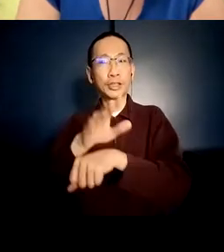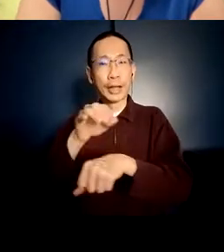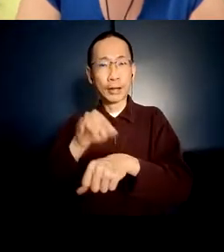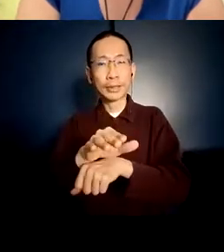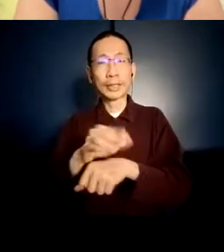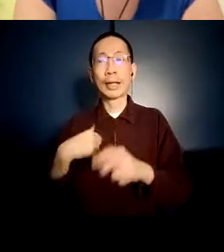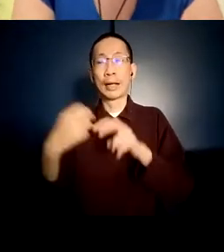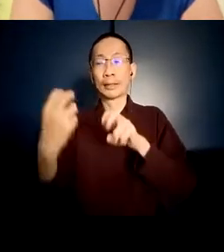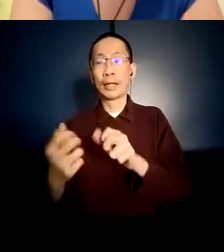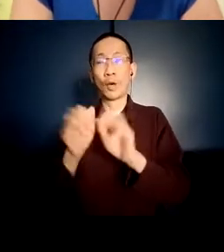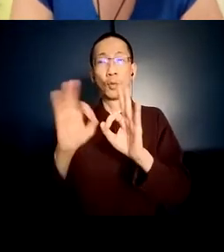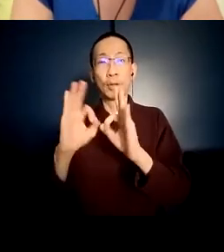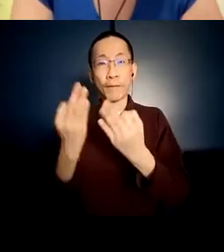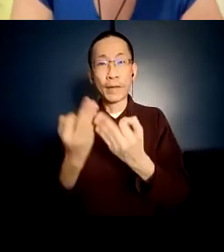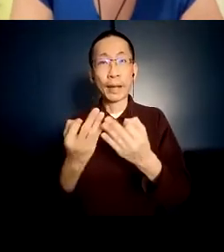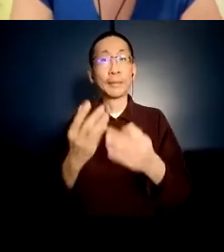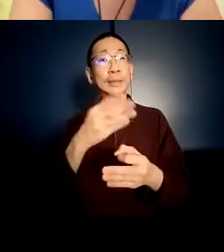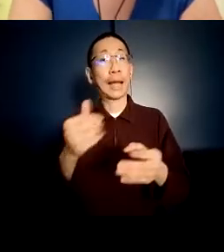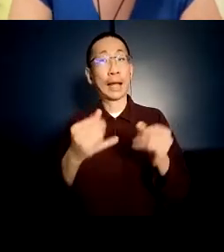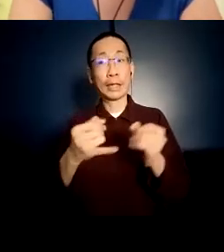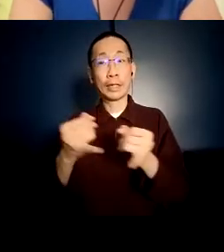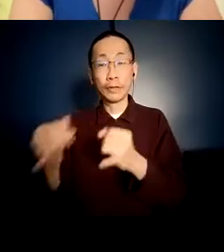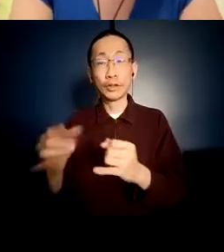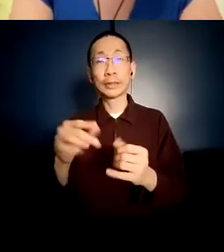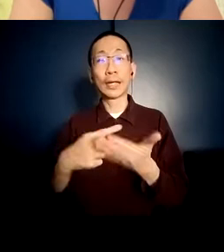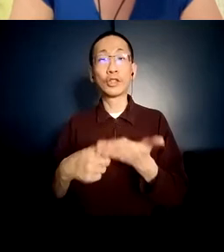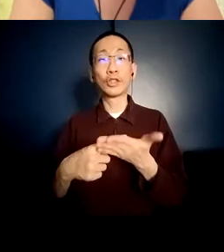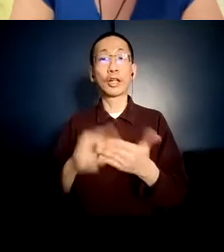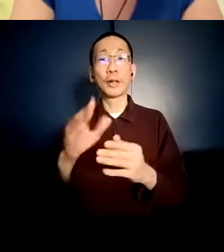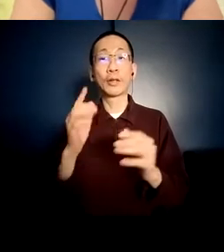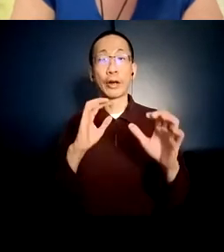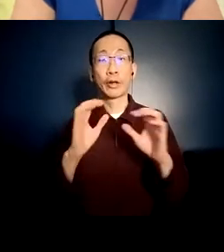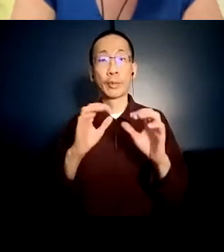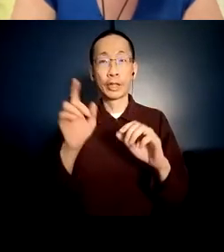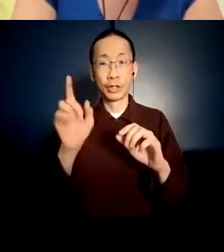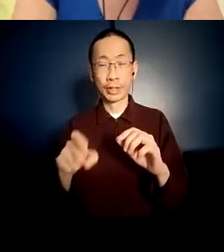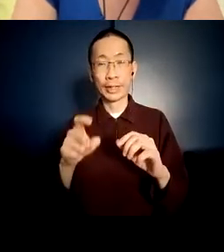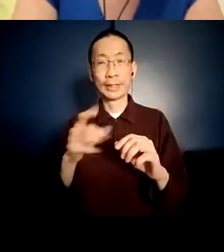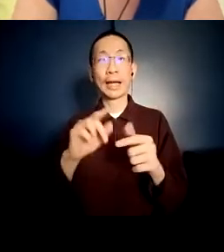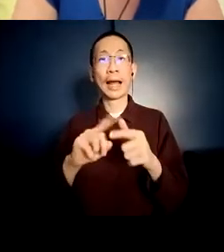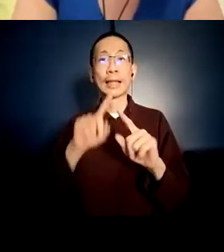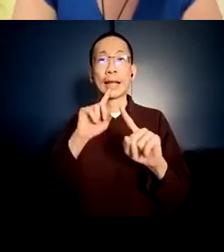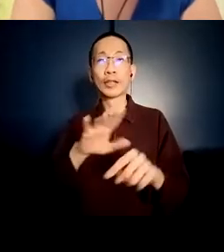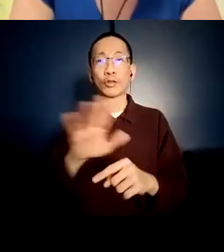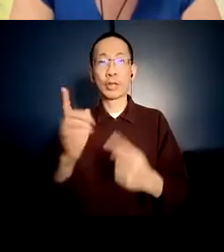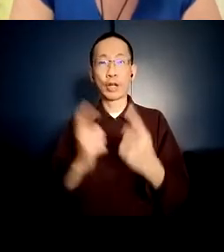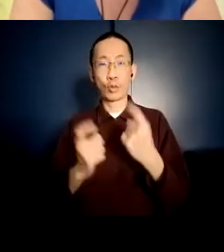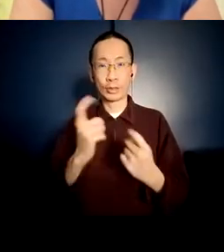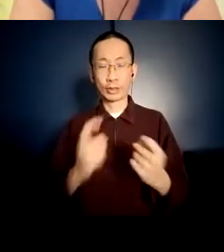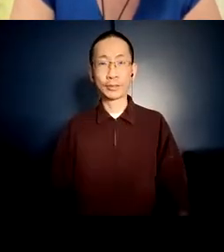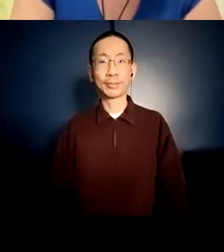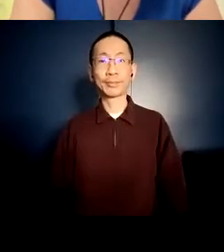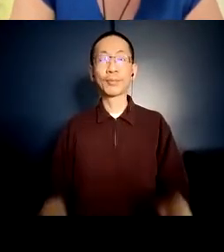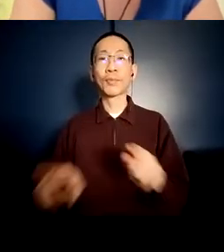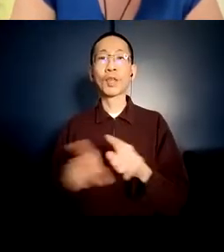with families and with individuals and talk about their communication needs and answer their questions. I